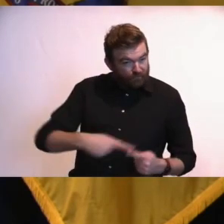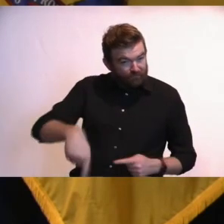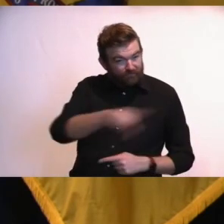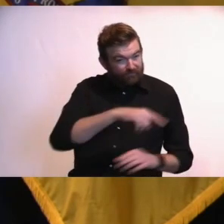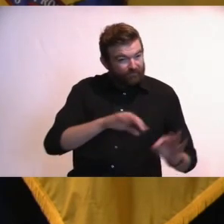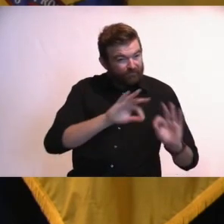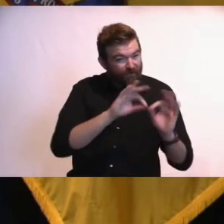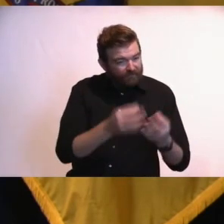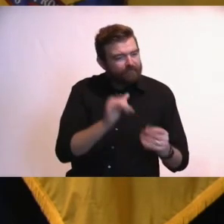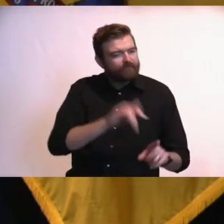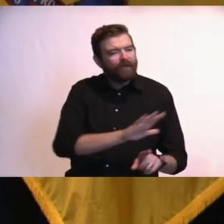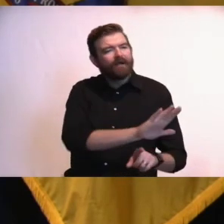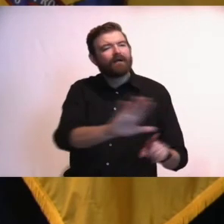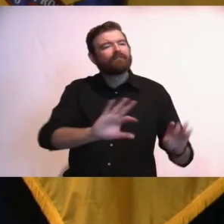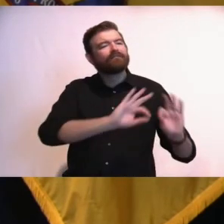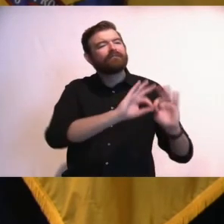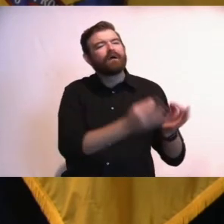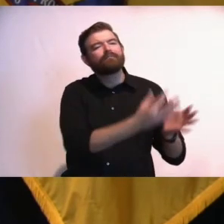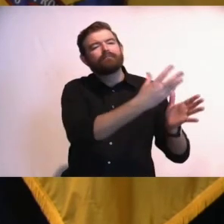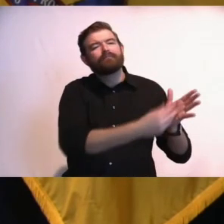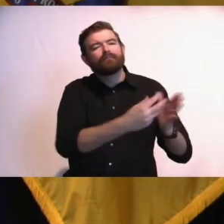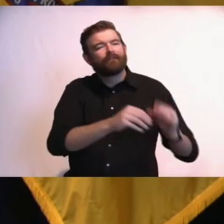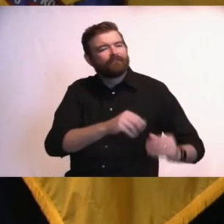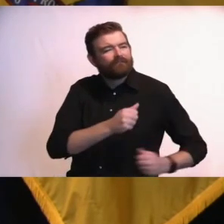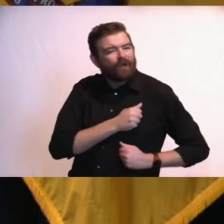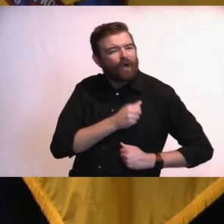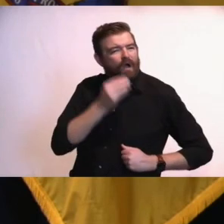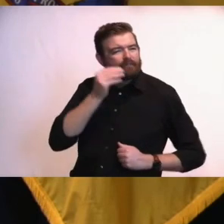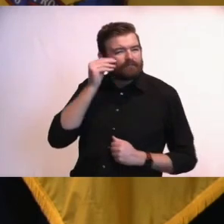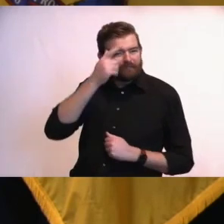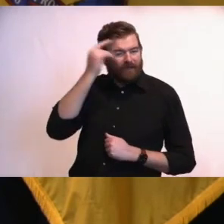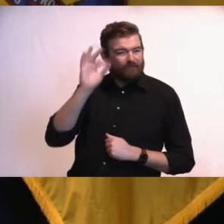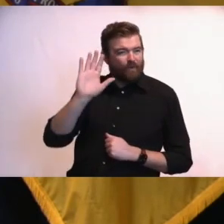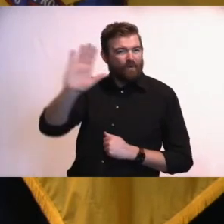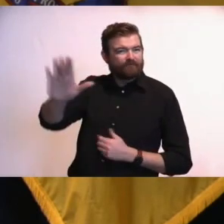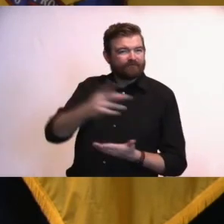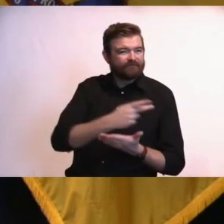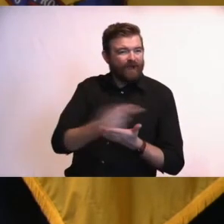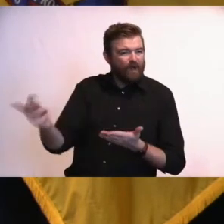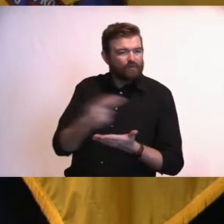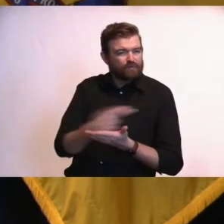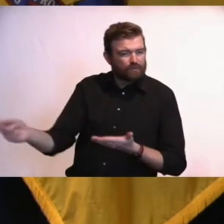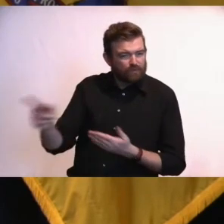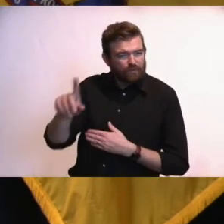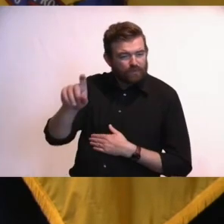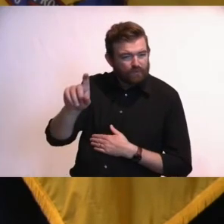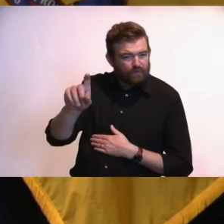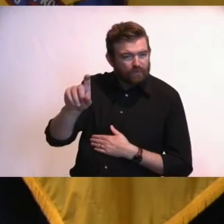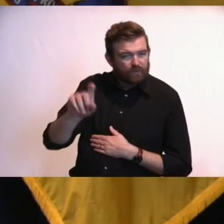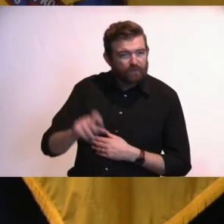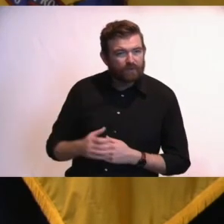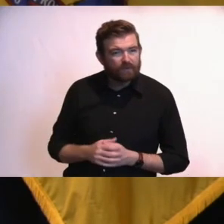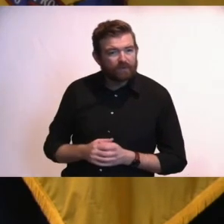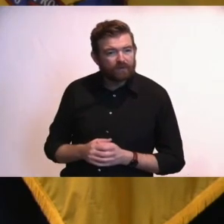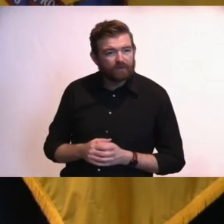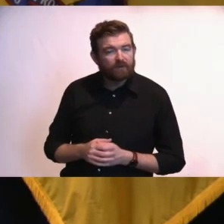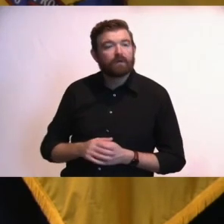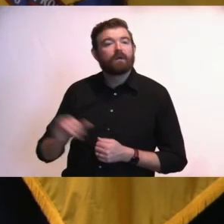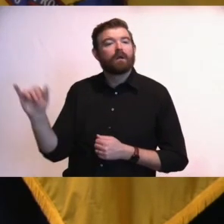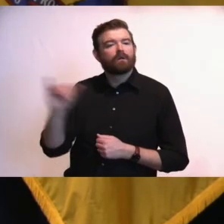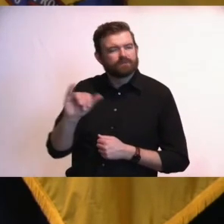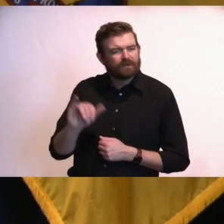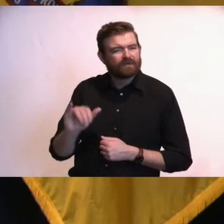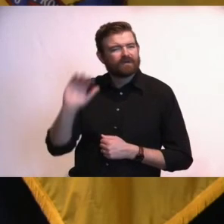folks in the long-term care facilities for your administration's failures? Now, on the legislature today, it seems that Speaker